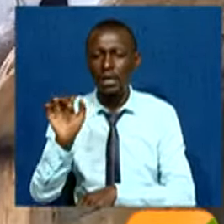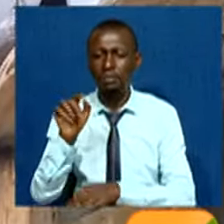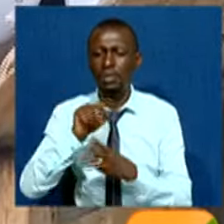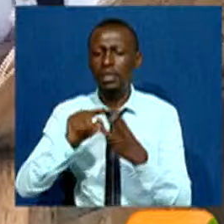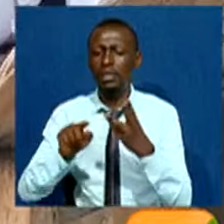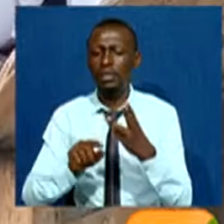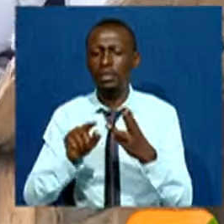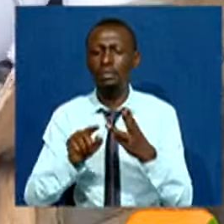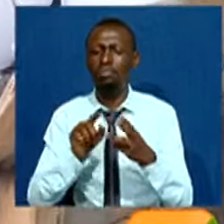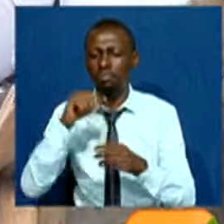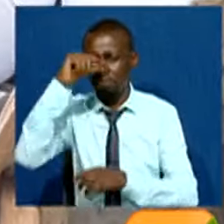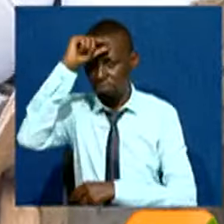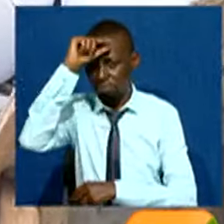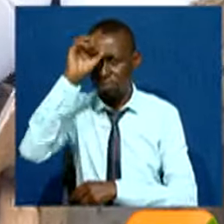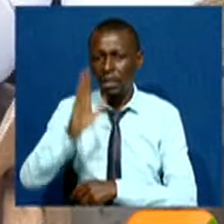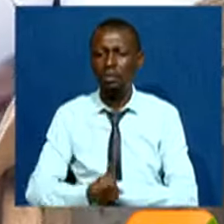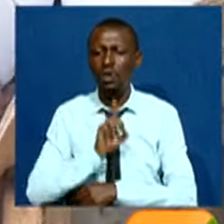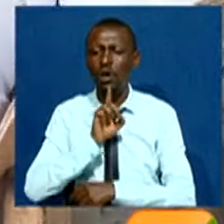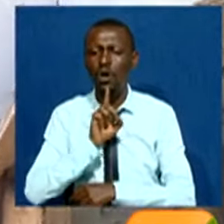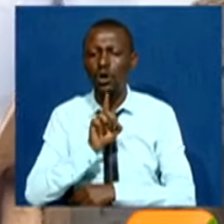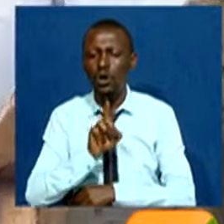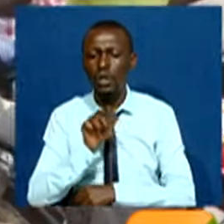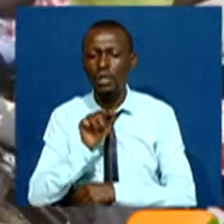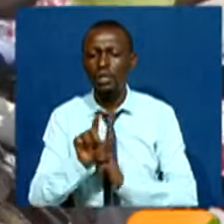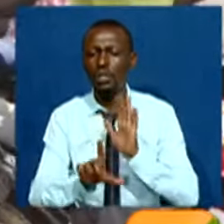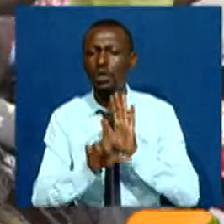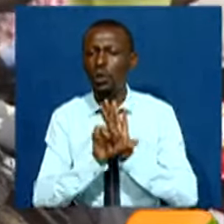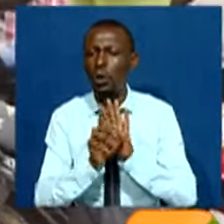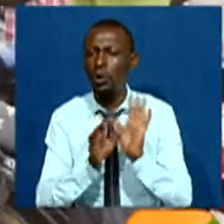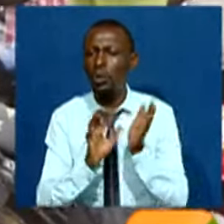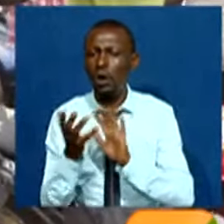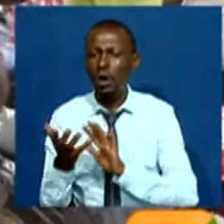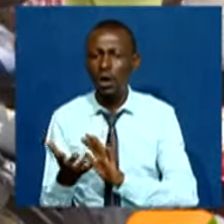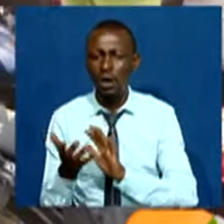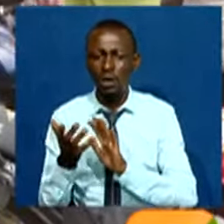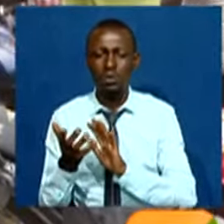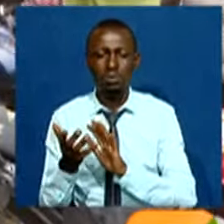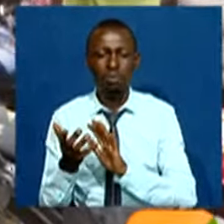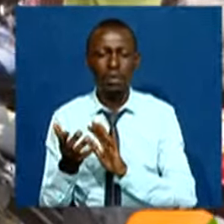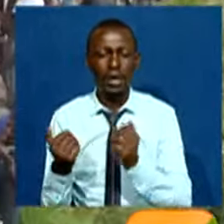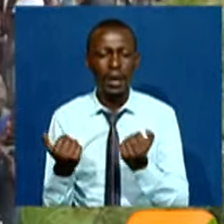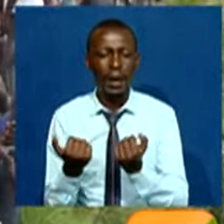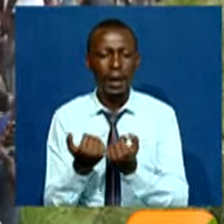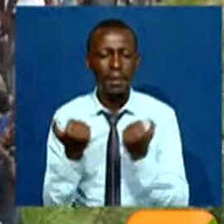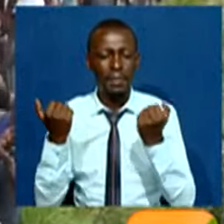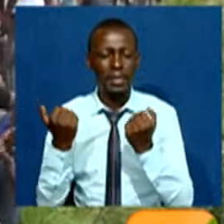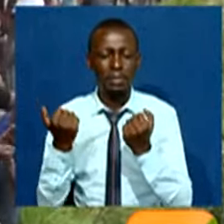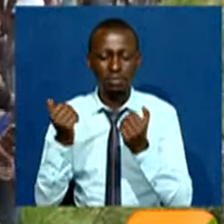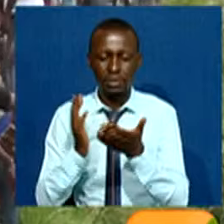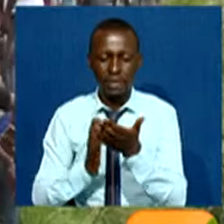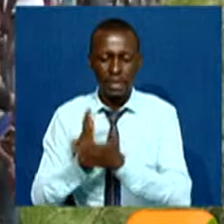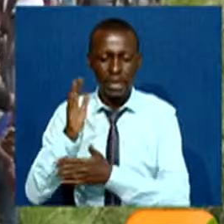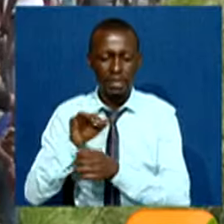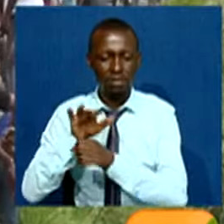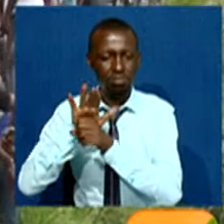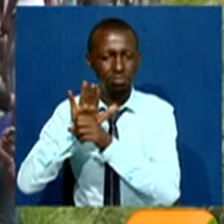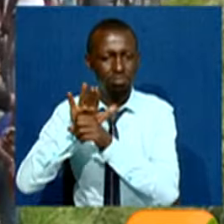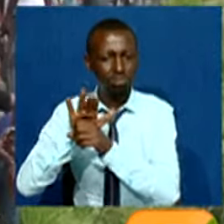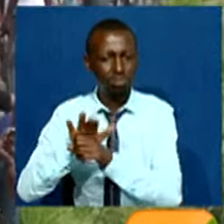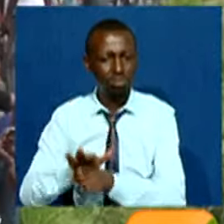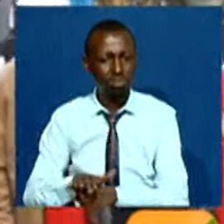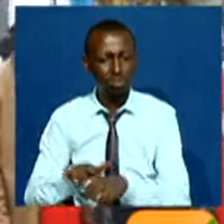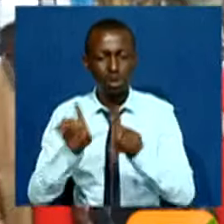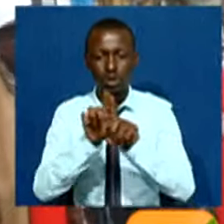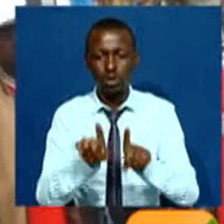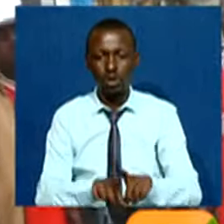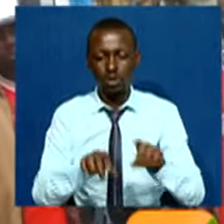asking the court to set them aside for violating their rights and fundamental freedoms, as well as the principles of devolution and the rule of